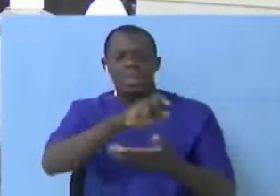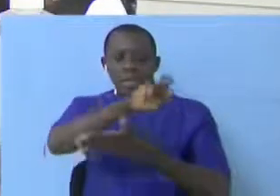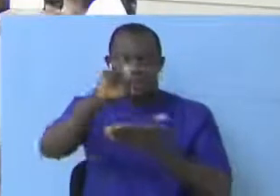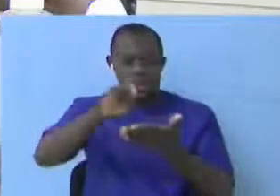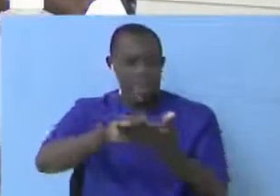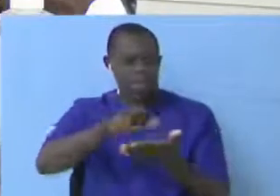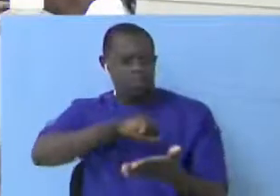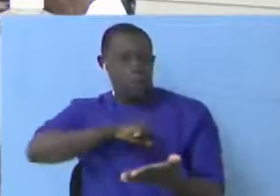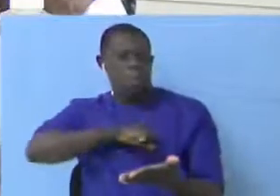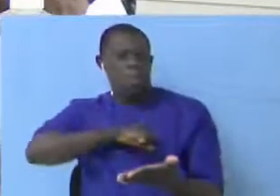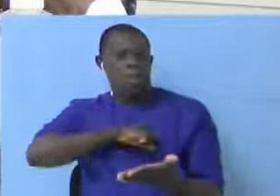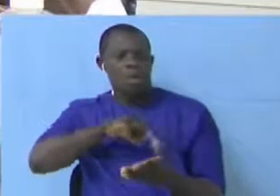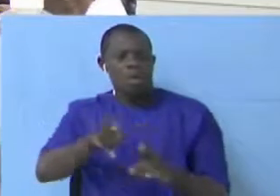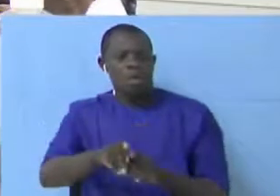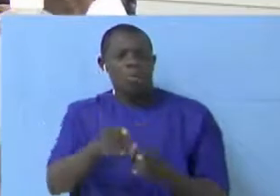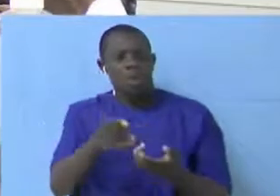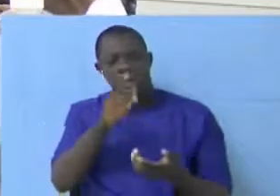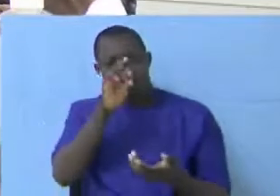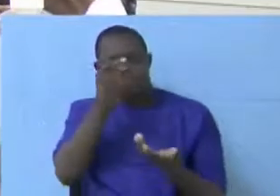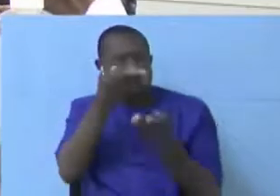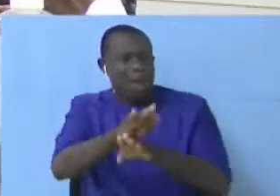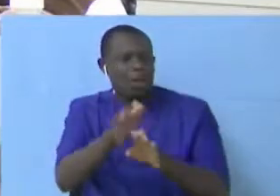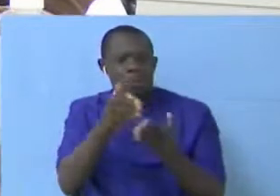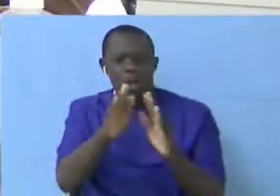Because for me, I am in charge, and